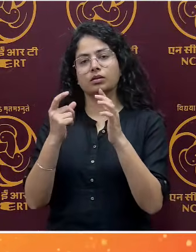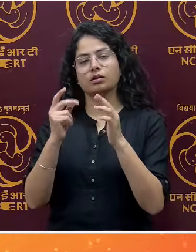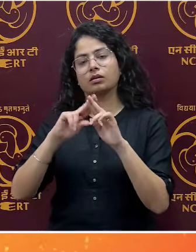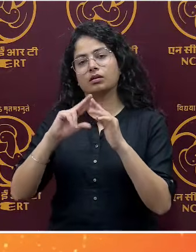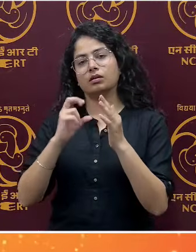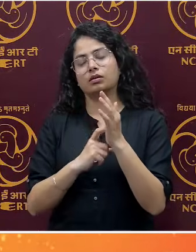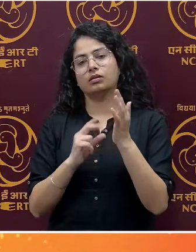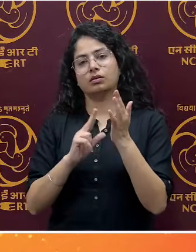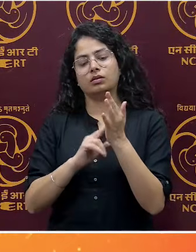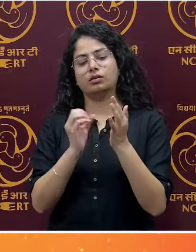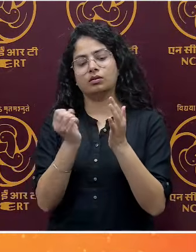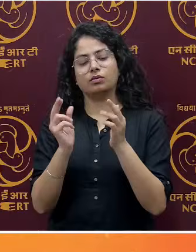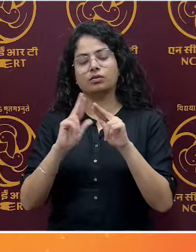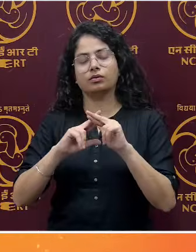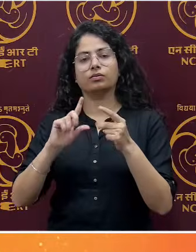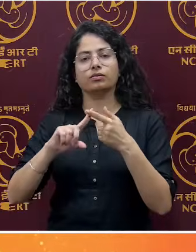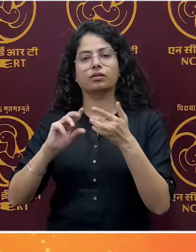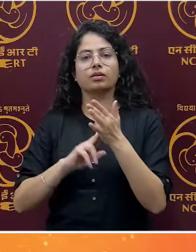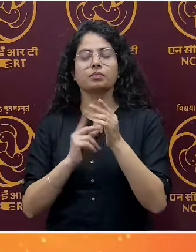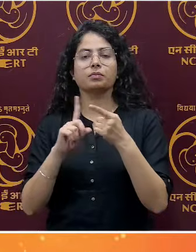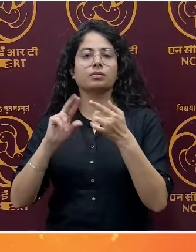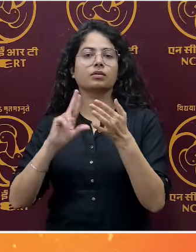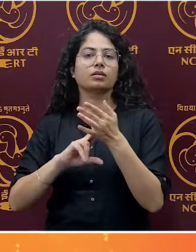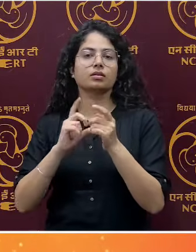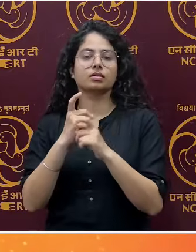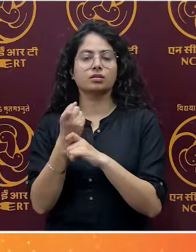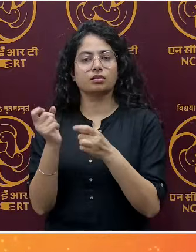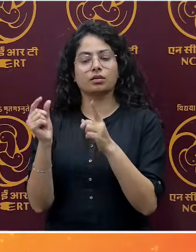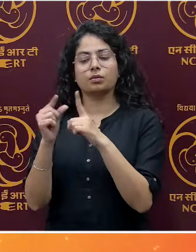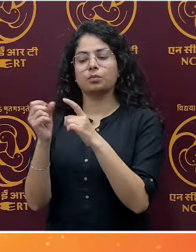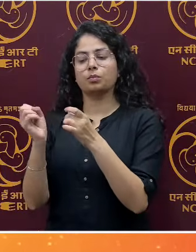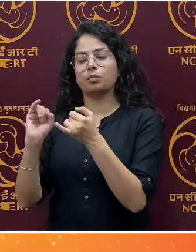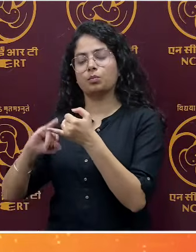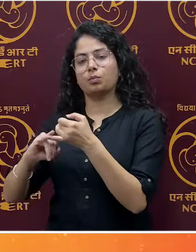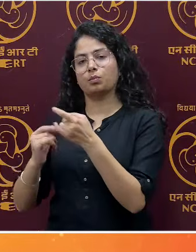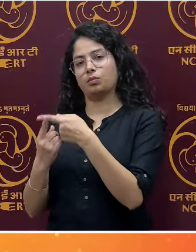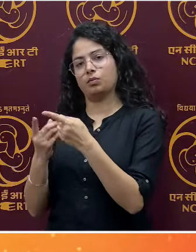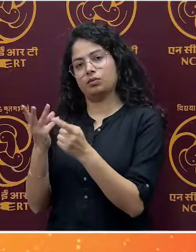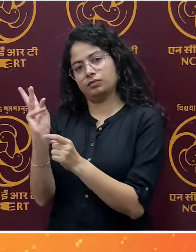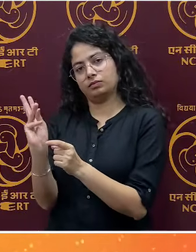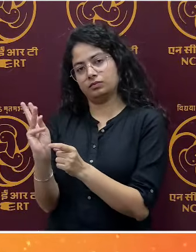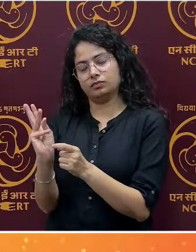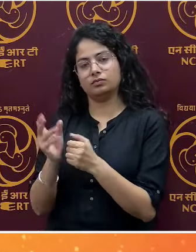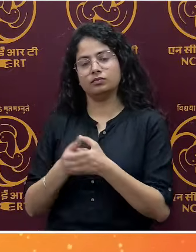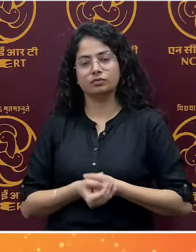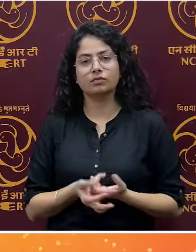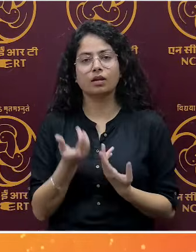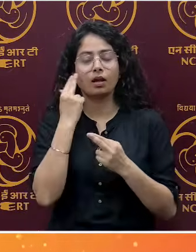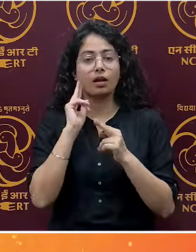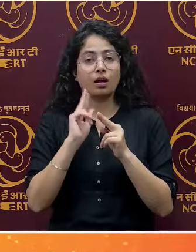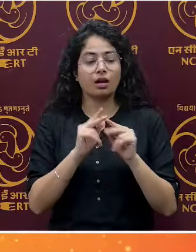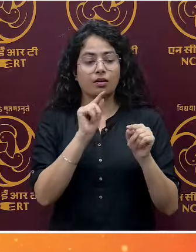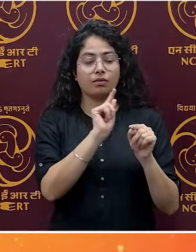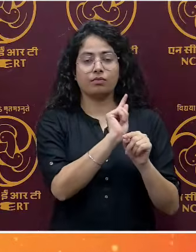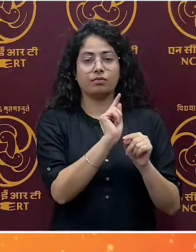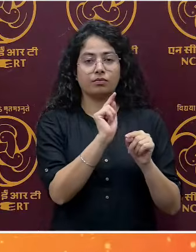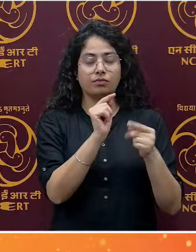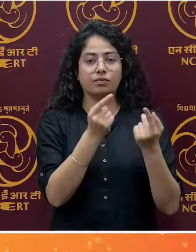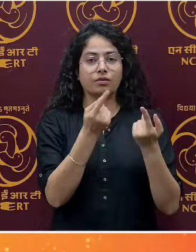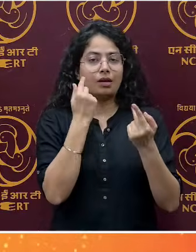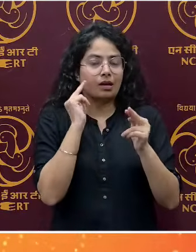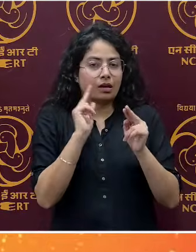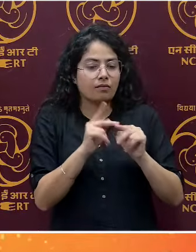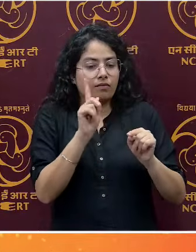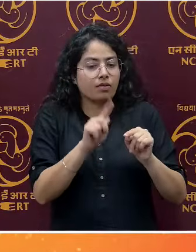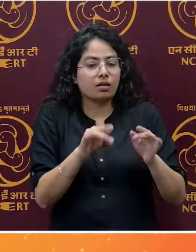post-lab session. So you can see 2 resources, explanation resources and learning resources. If we can click on explanation